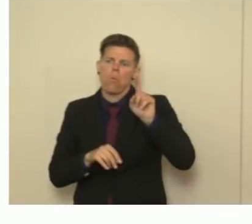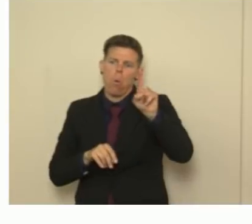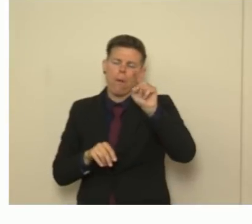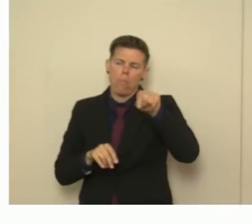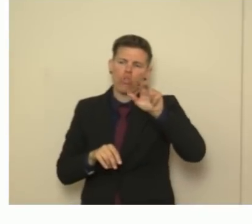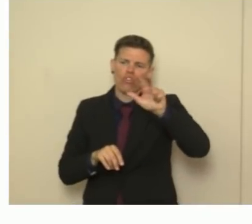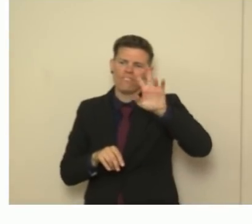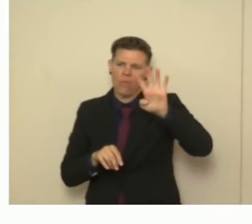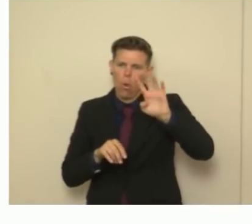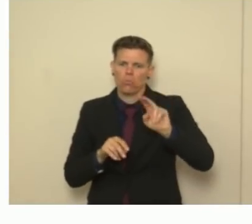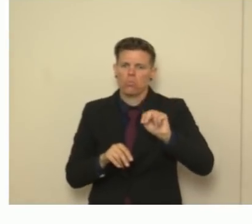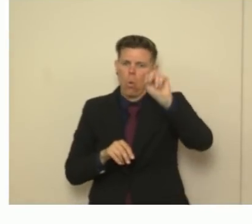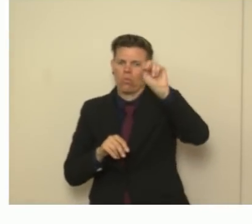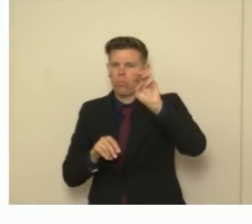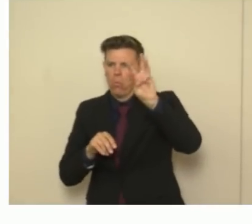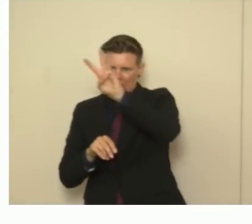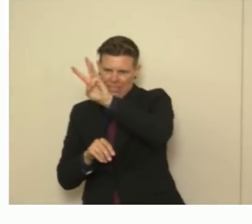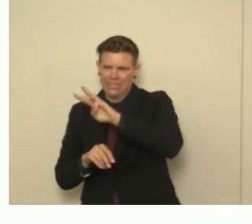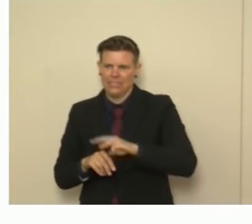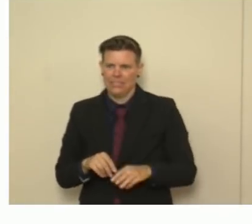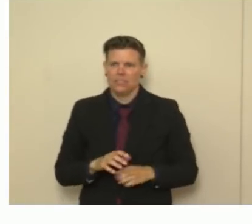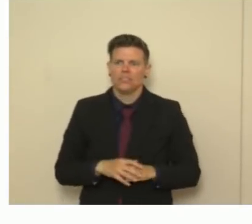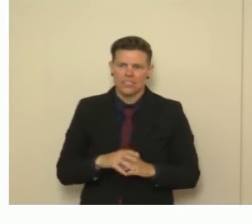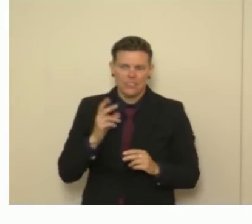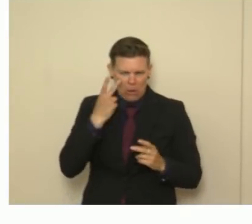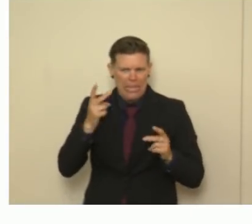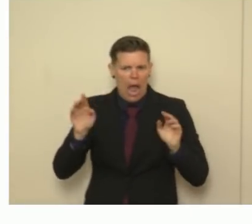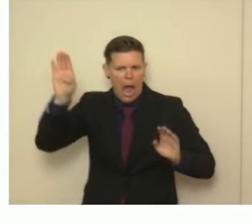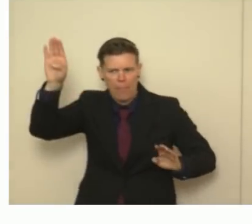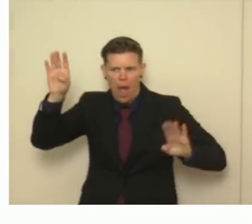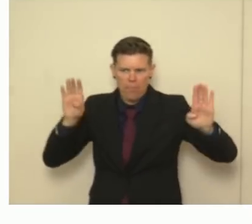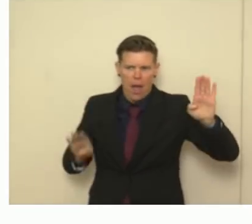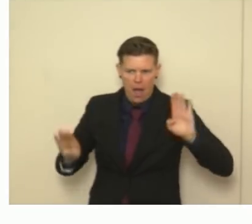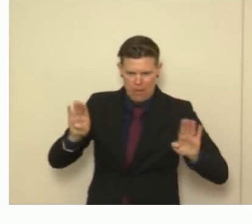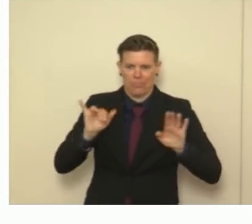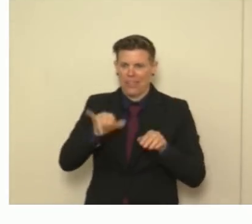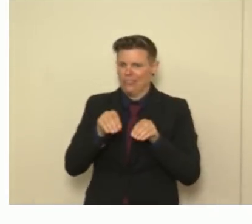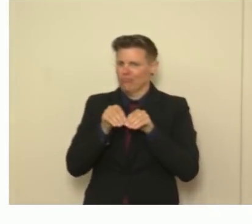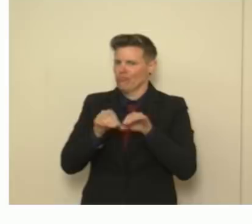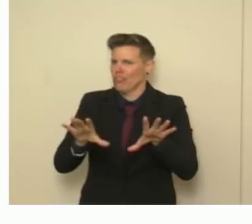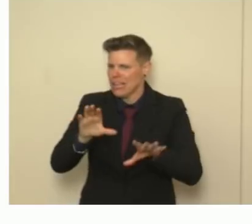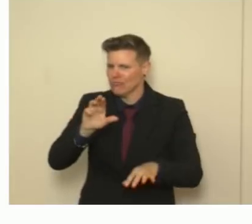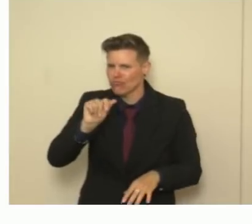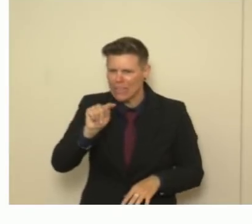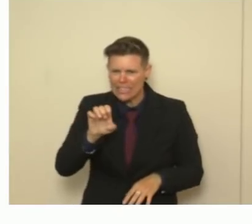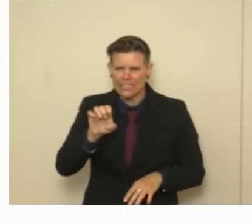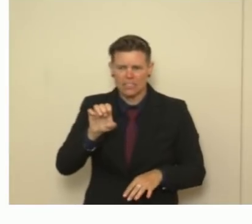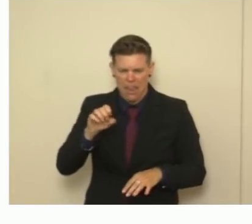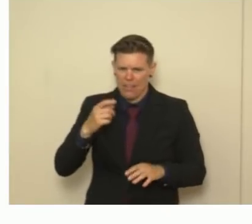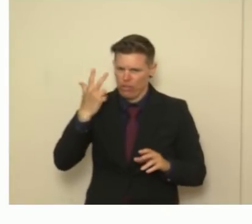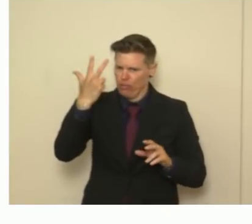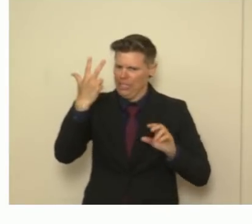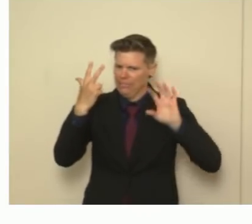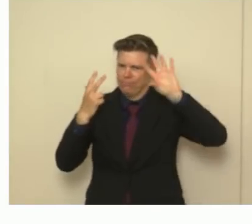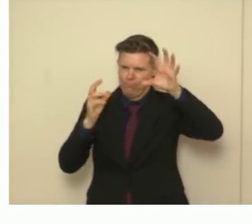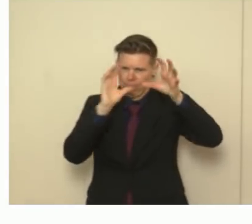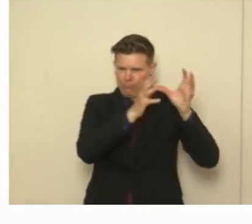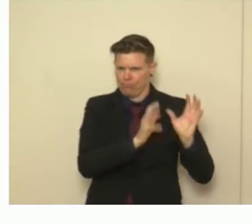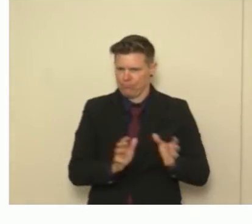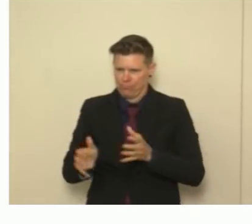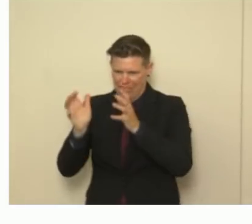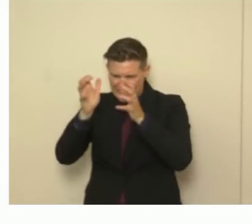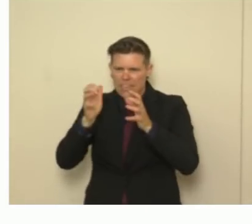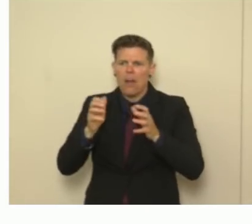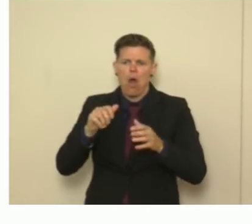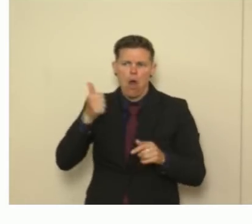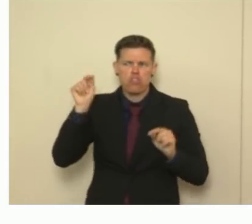problem. We're seeing this growth in the spread rate, growth in 3 places, growth in cases in all places,